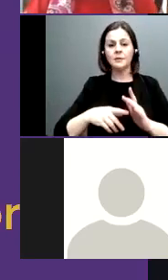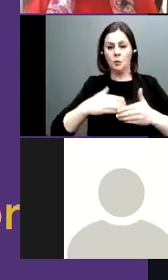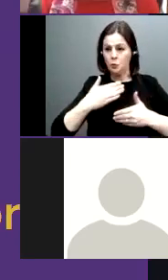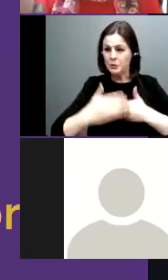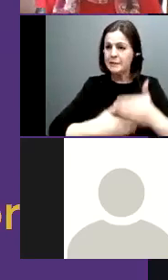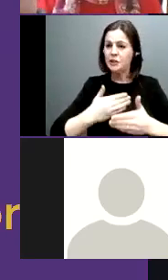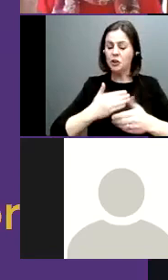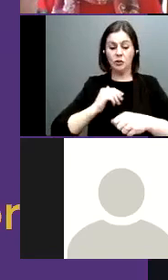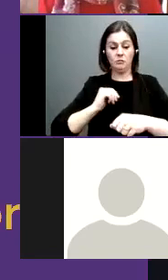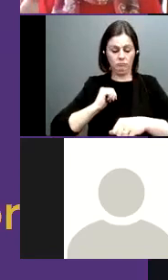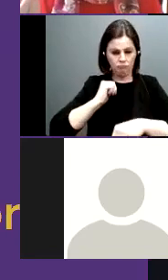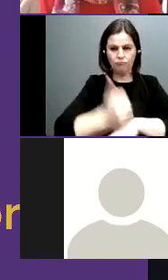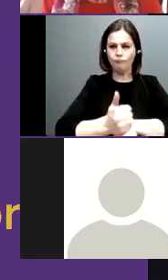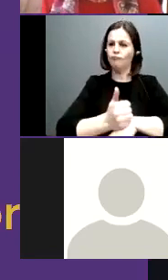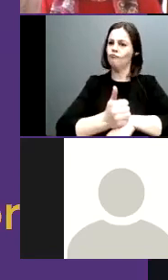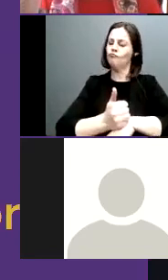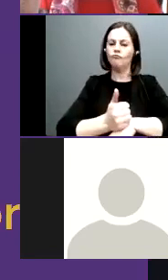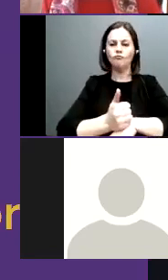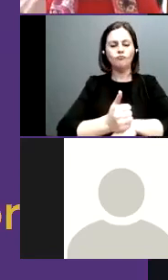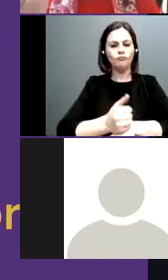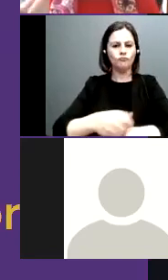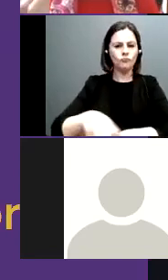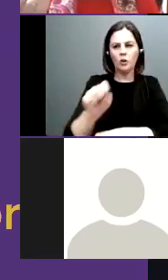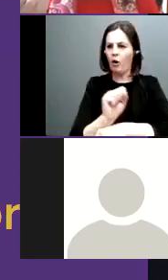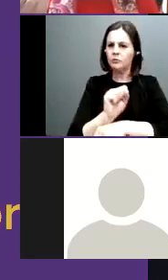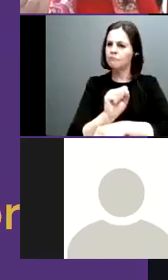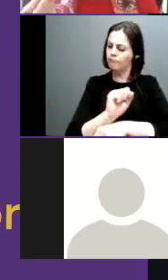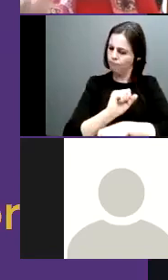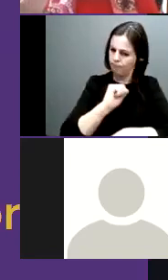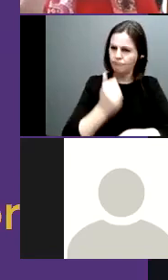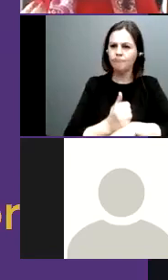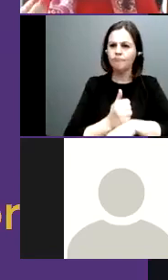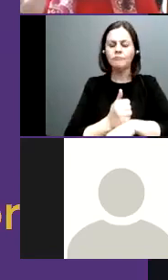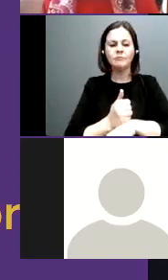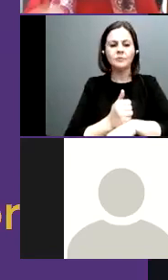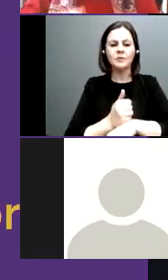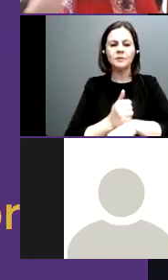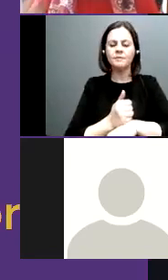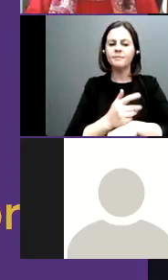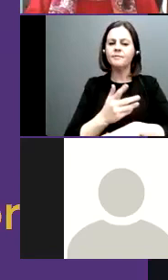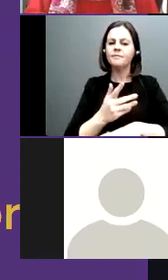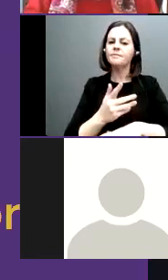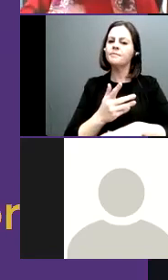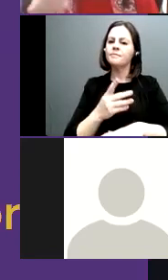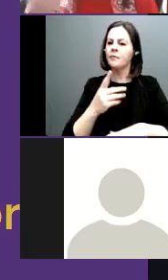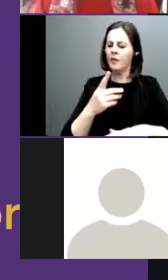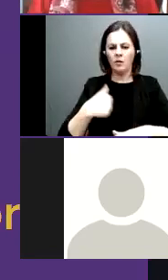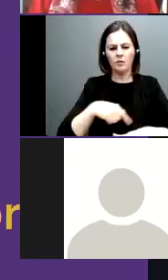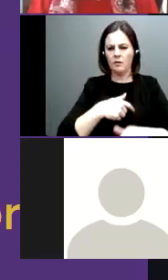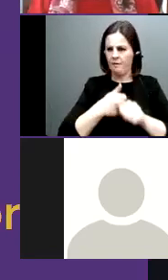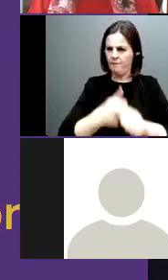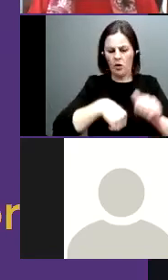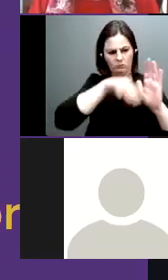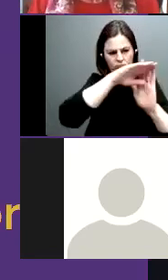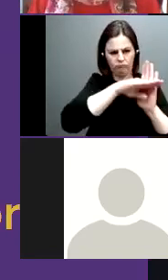are sort of now written in stone in terms of how we engage, how we behave, how we